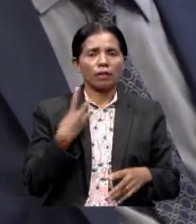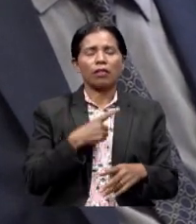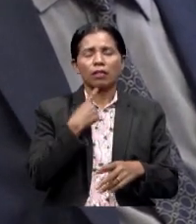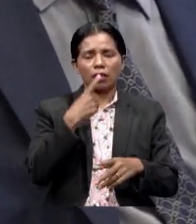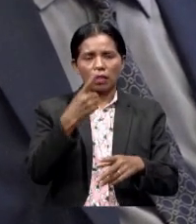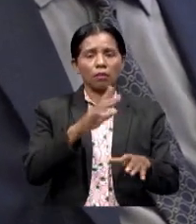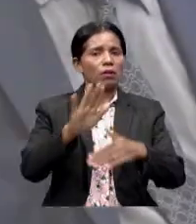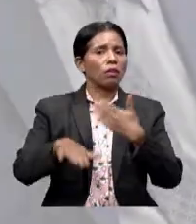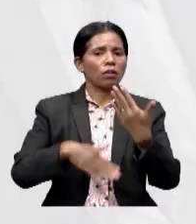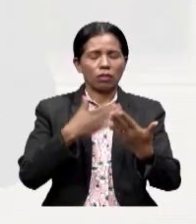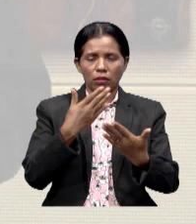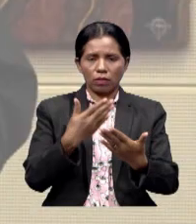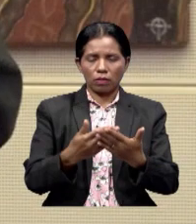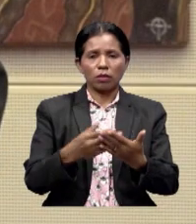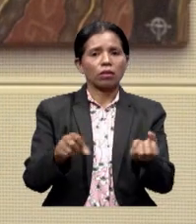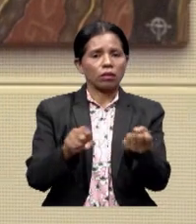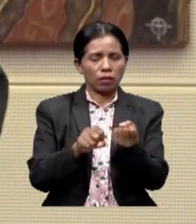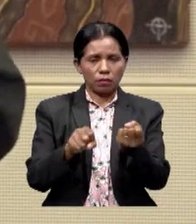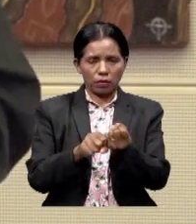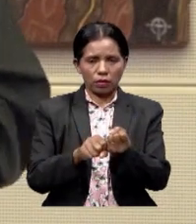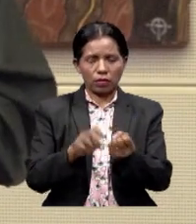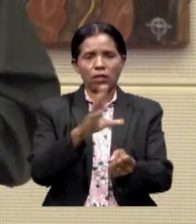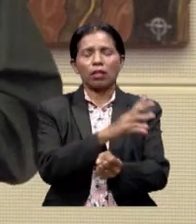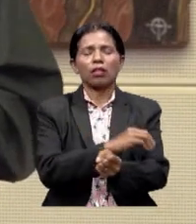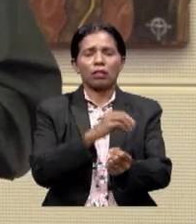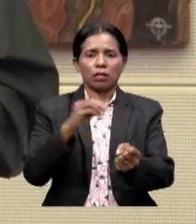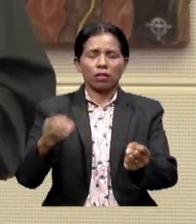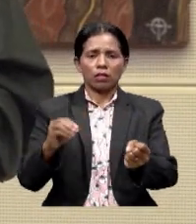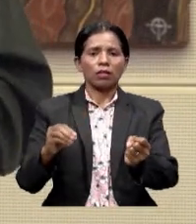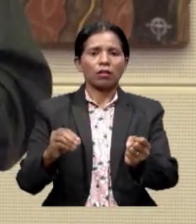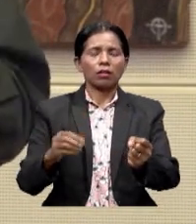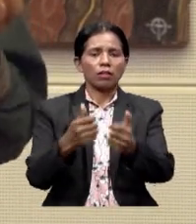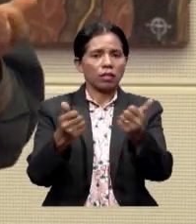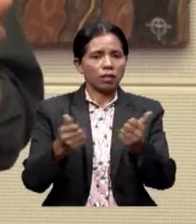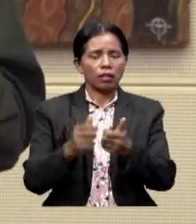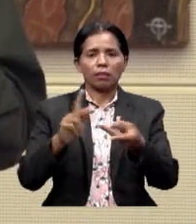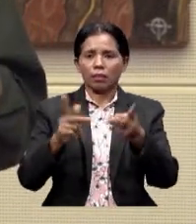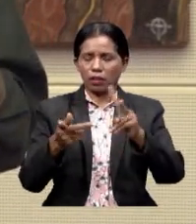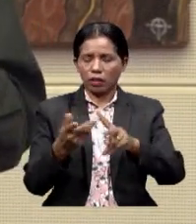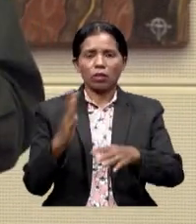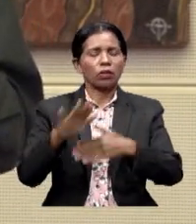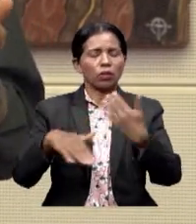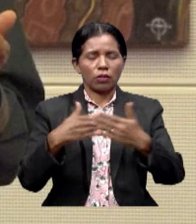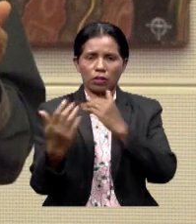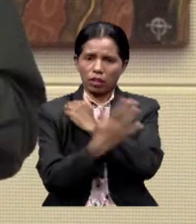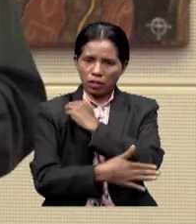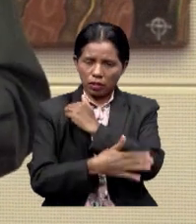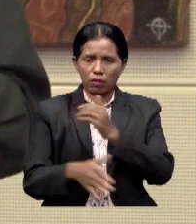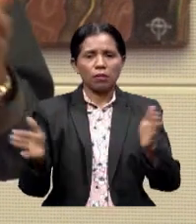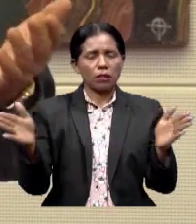overlapping institutions in security agencies, a small country 1.34